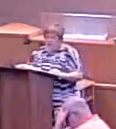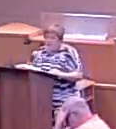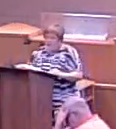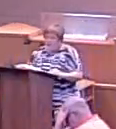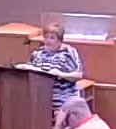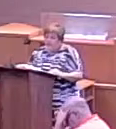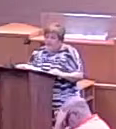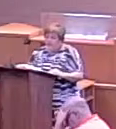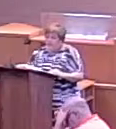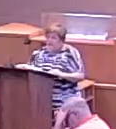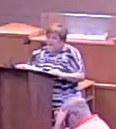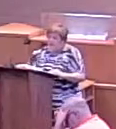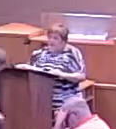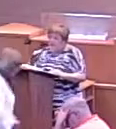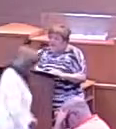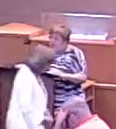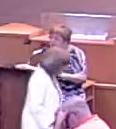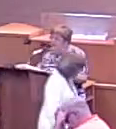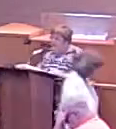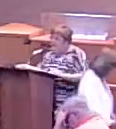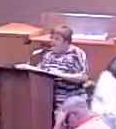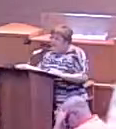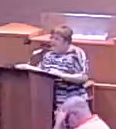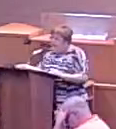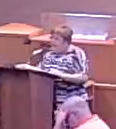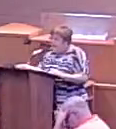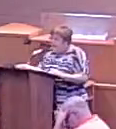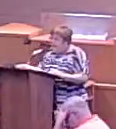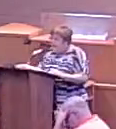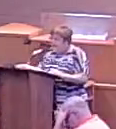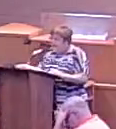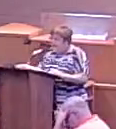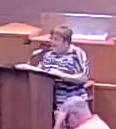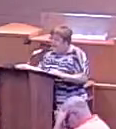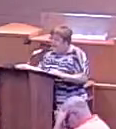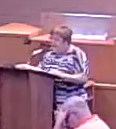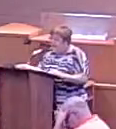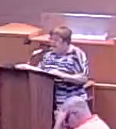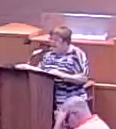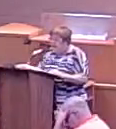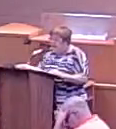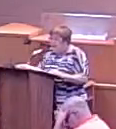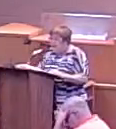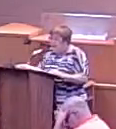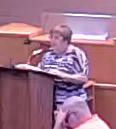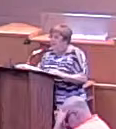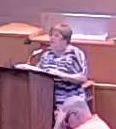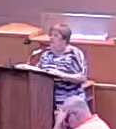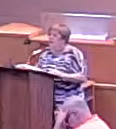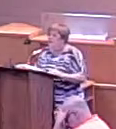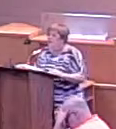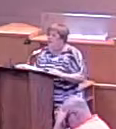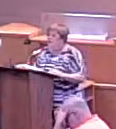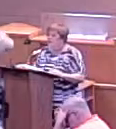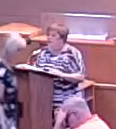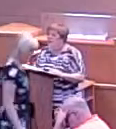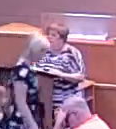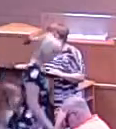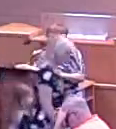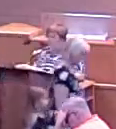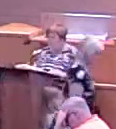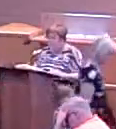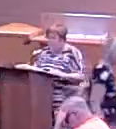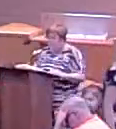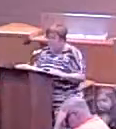life for the world. Let us be wine, love